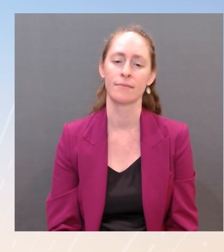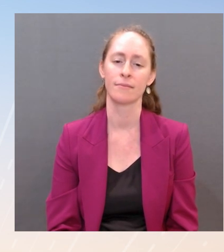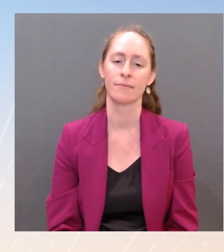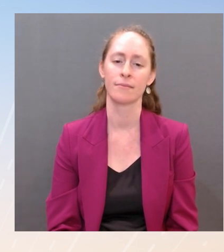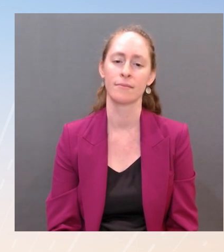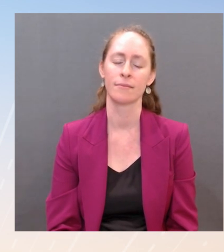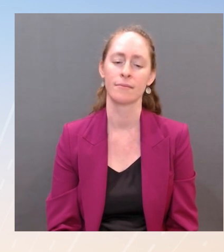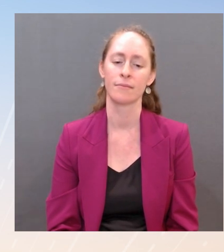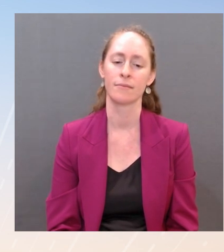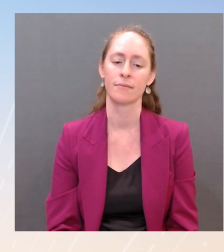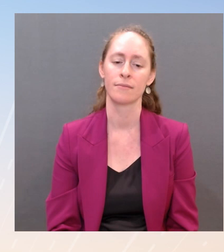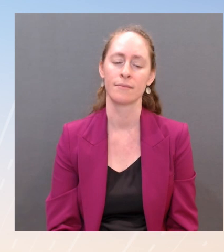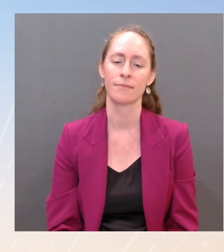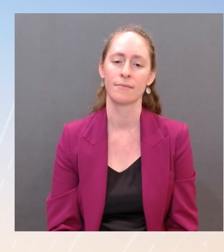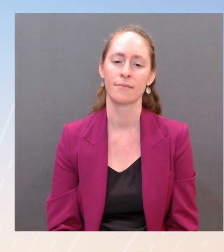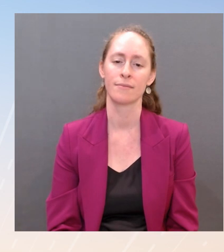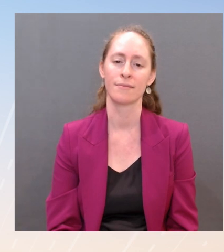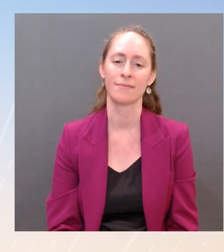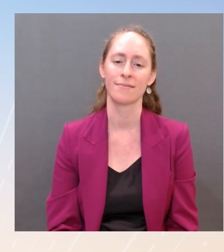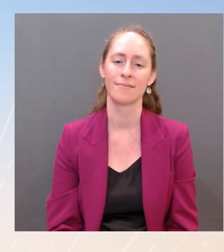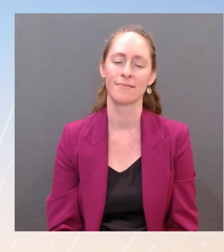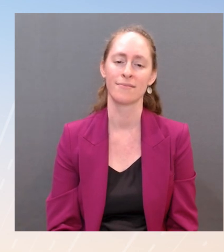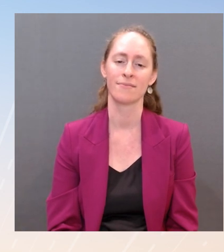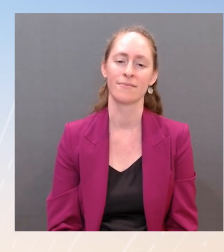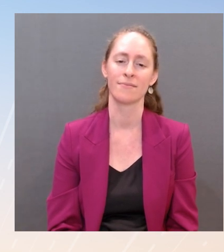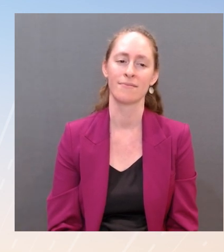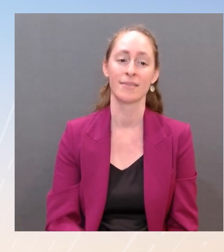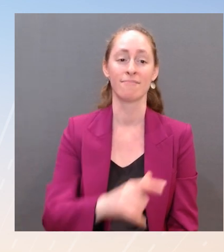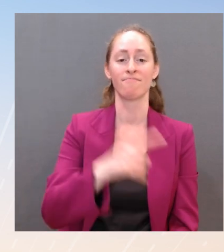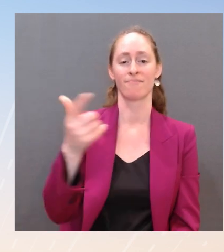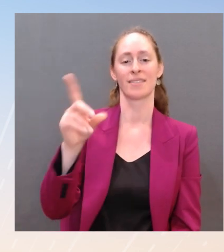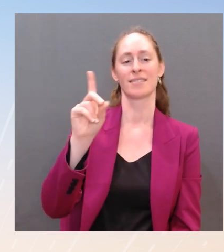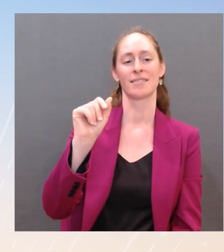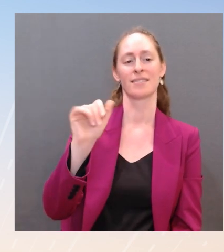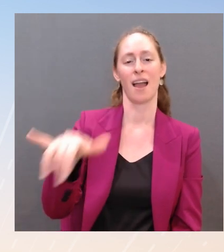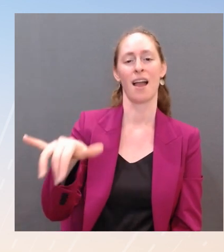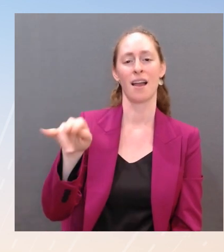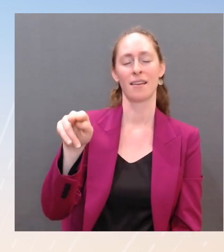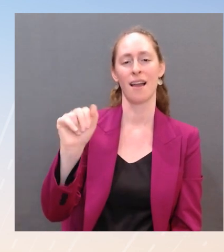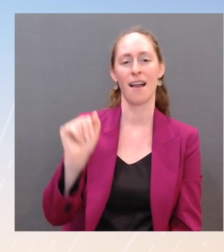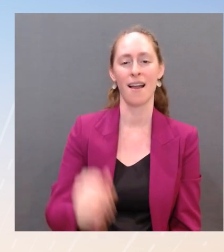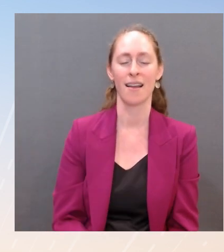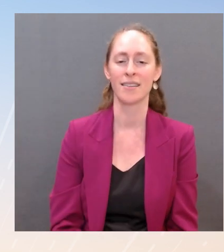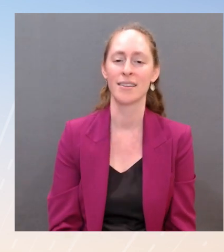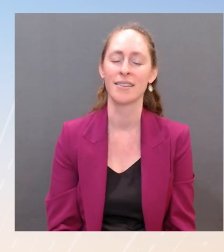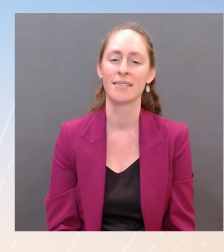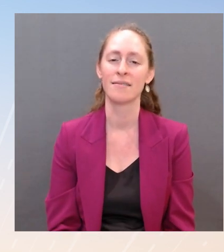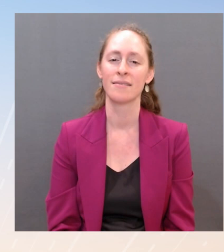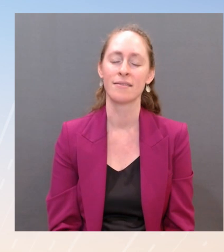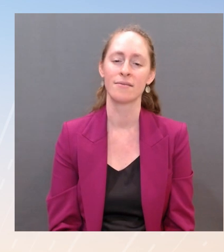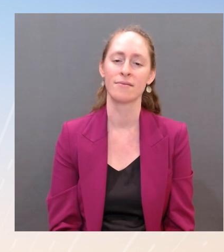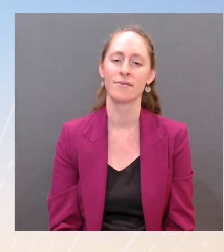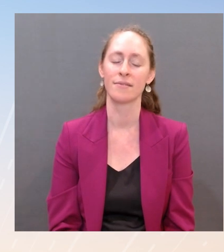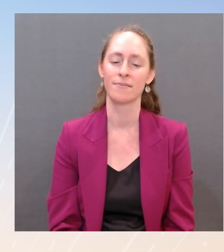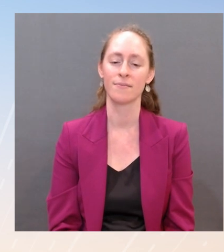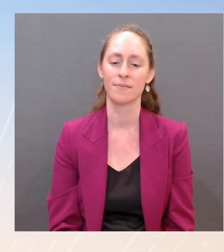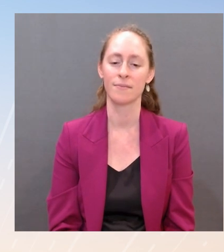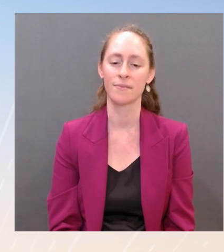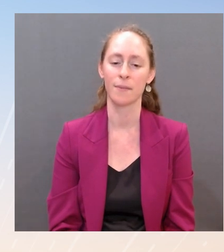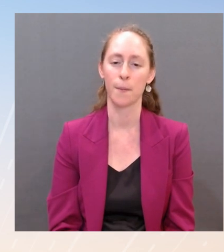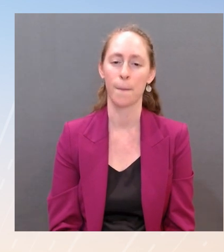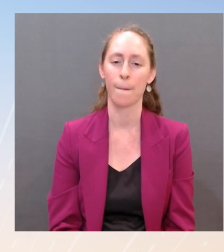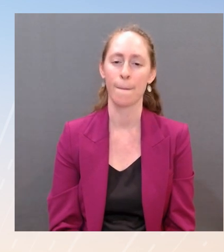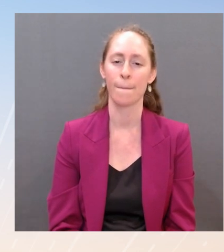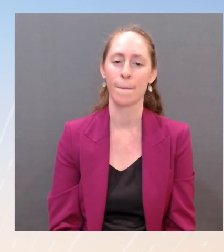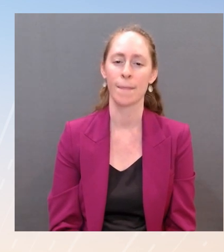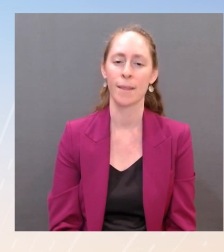Now I want to go to Dana next. Where's Dana? There she is. There you are, Dana. Dana, you have one of my favorite stories. You